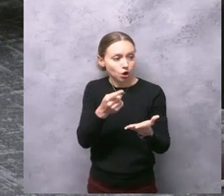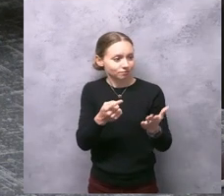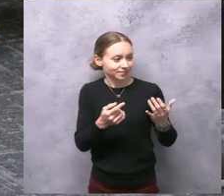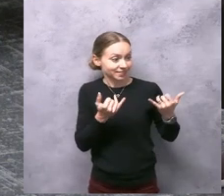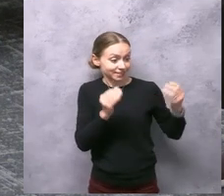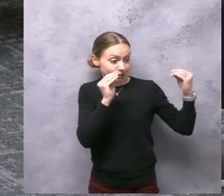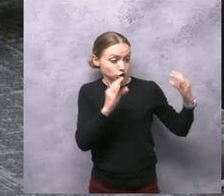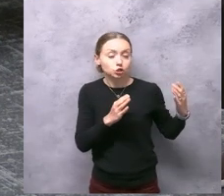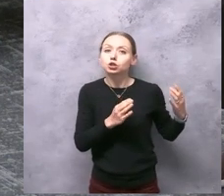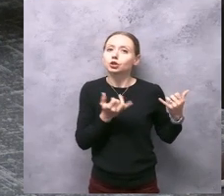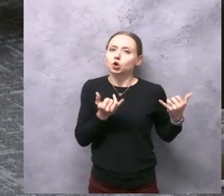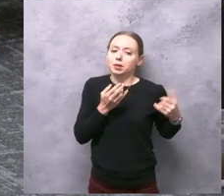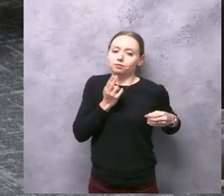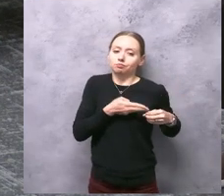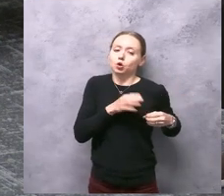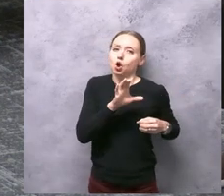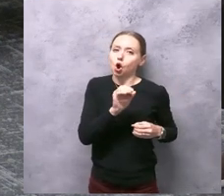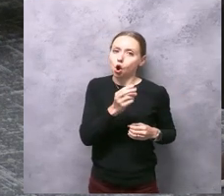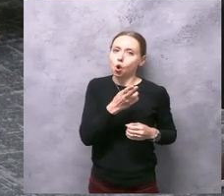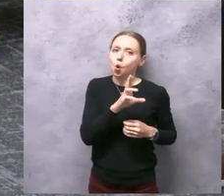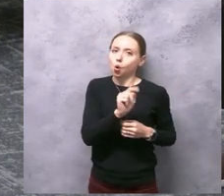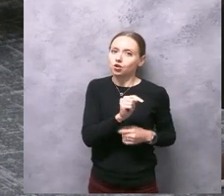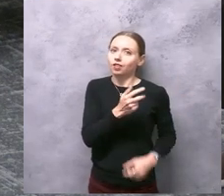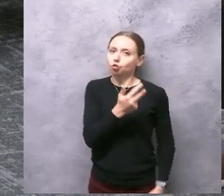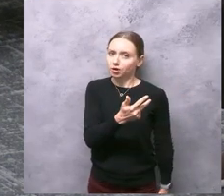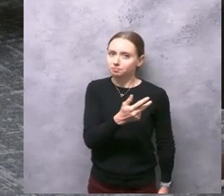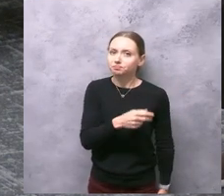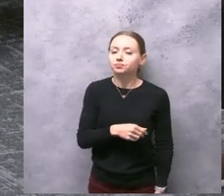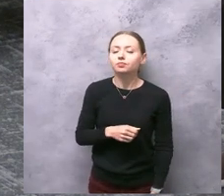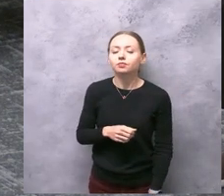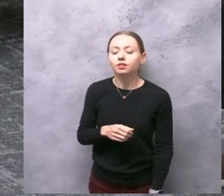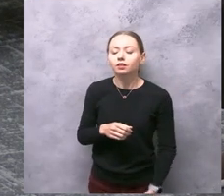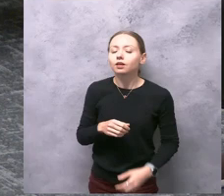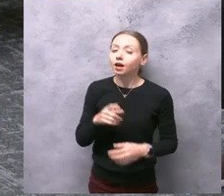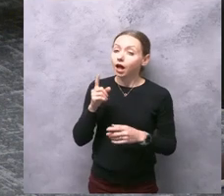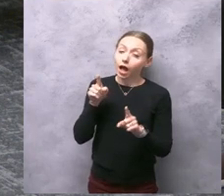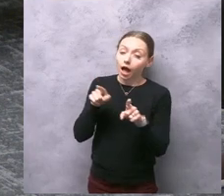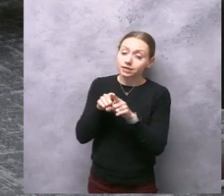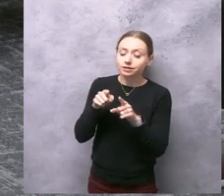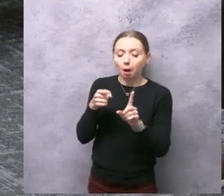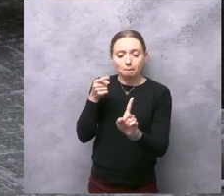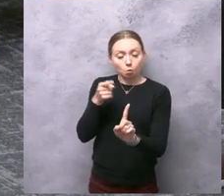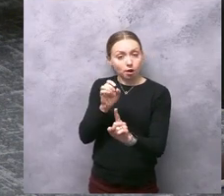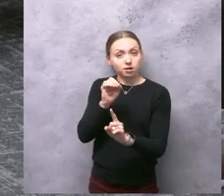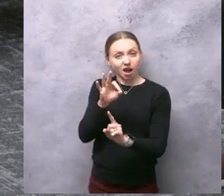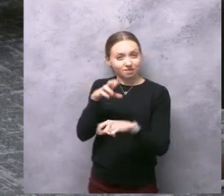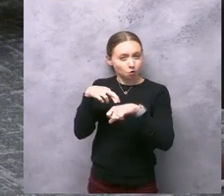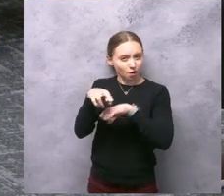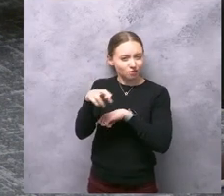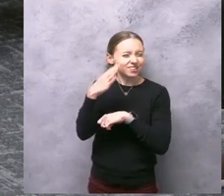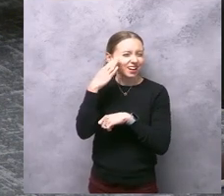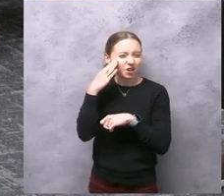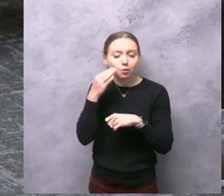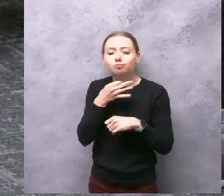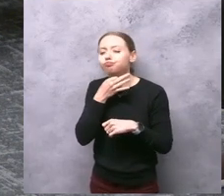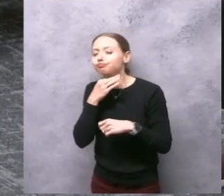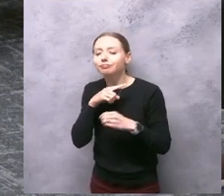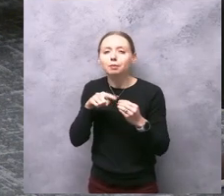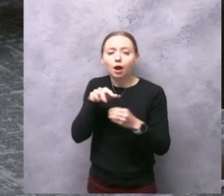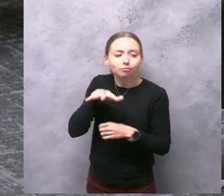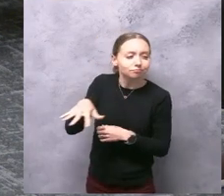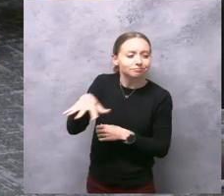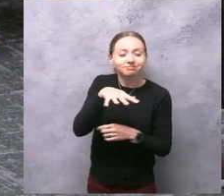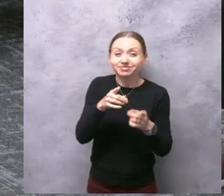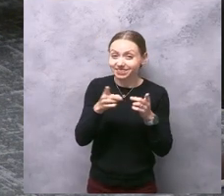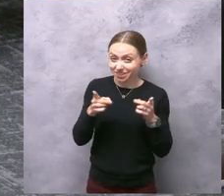is currently underway. As a point of reference, because I know we like points of reference with information about surrounding district,